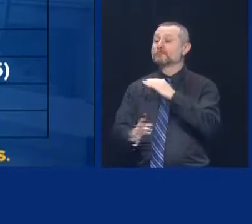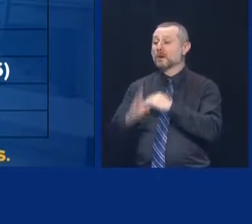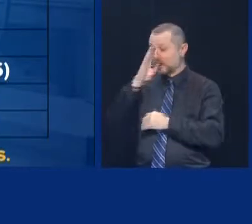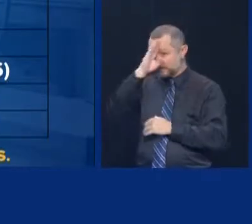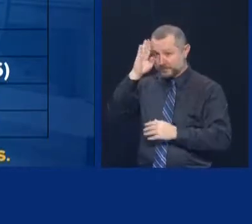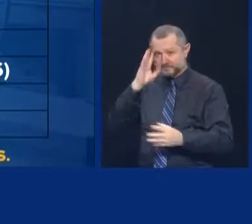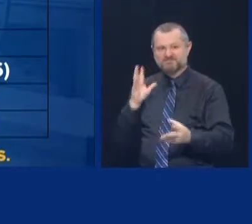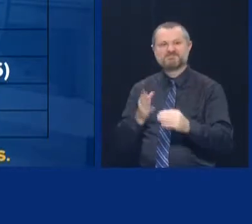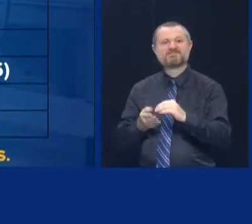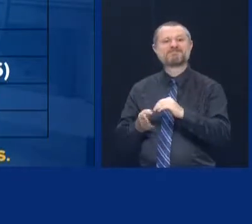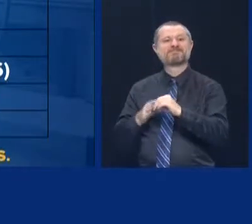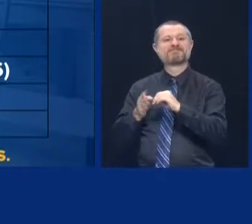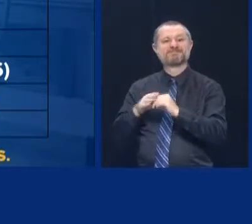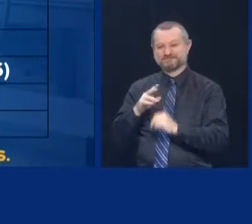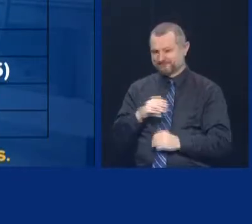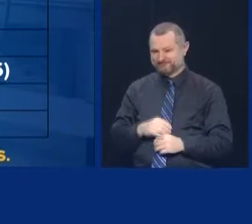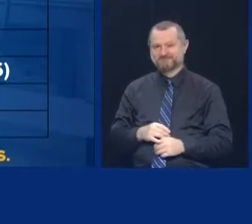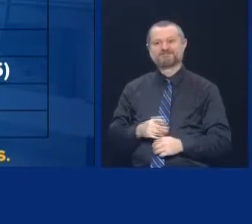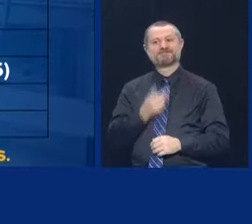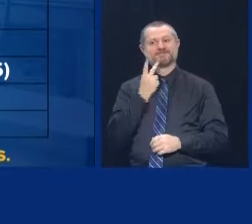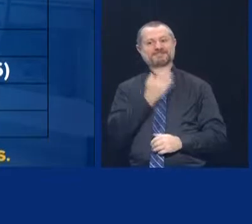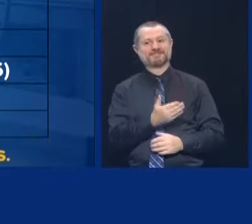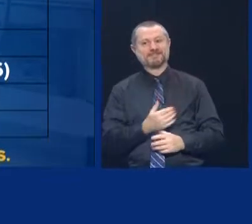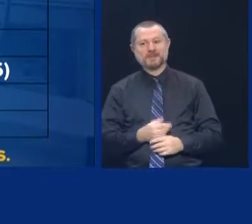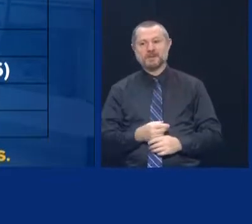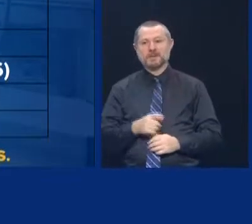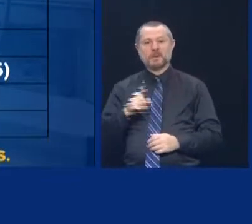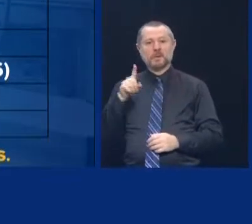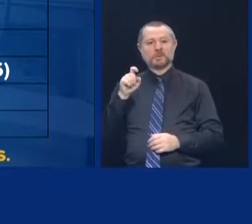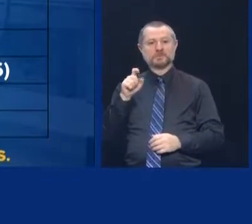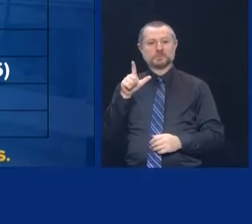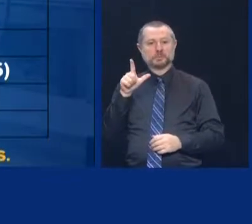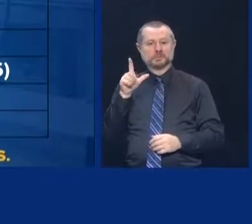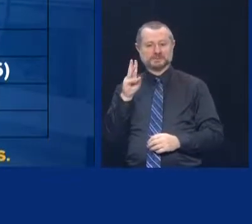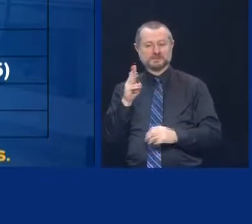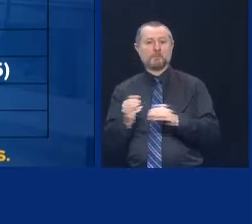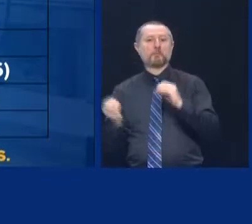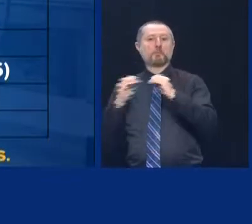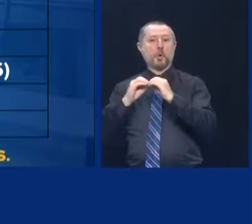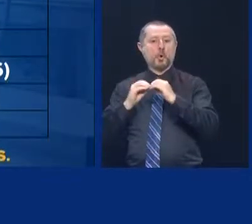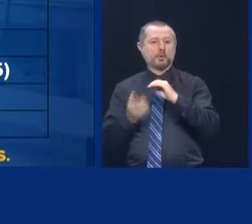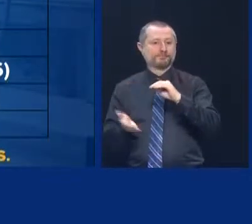steadily. It's up 126, 2,900.